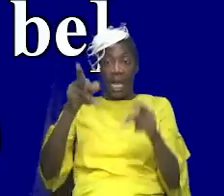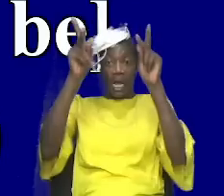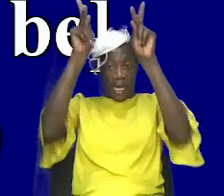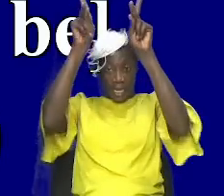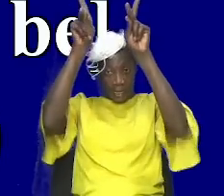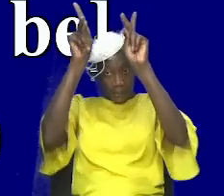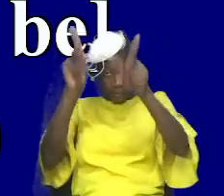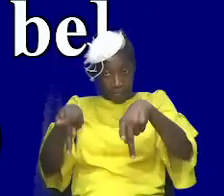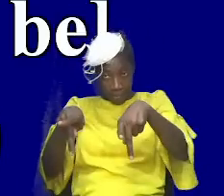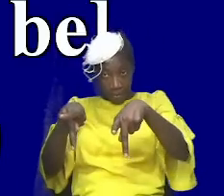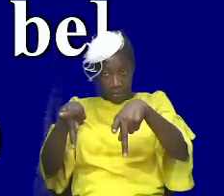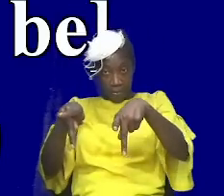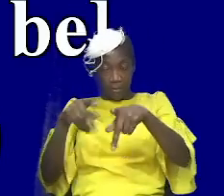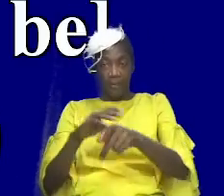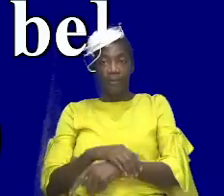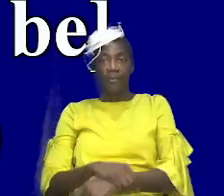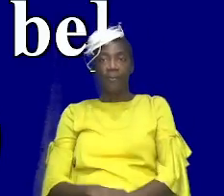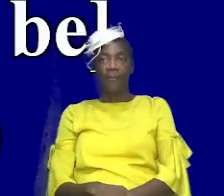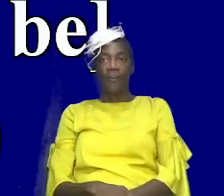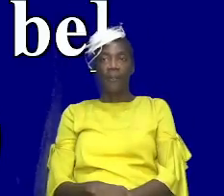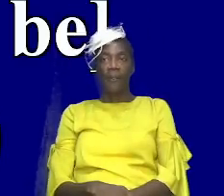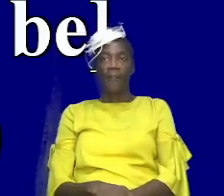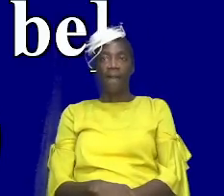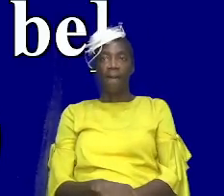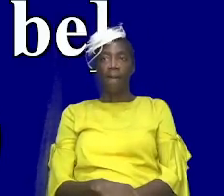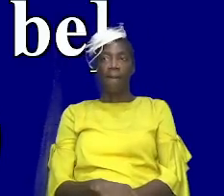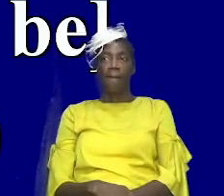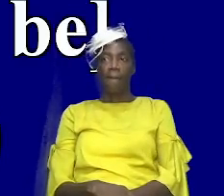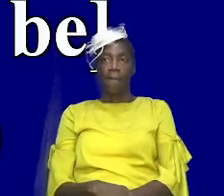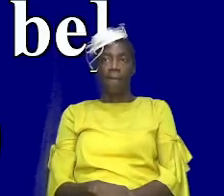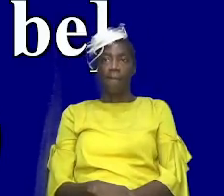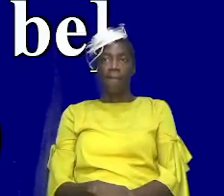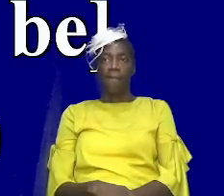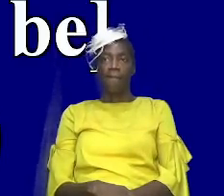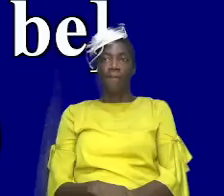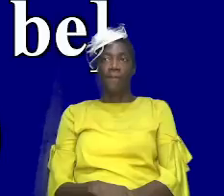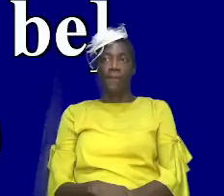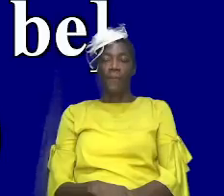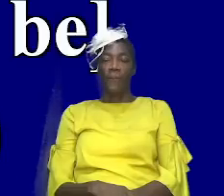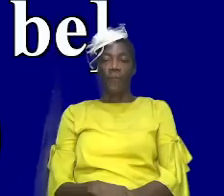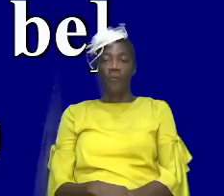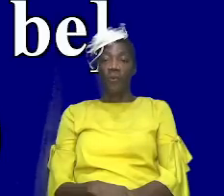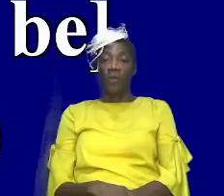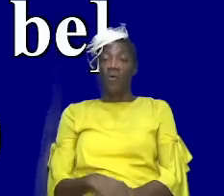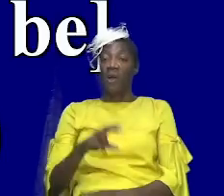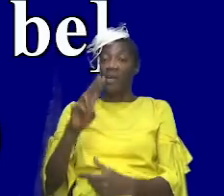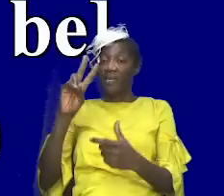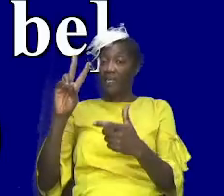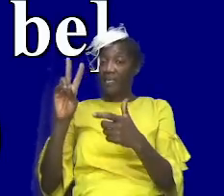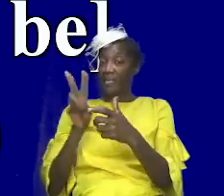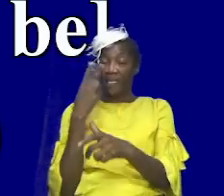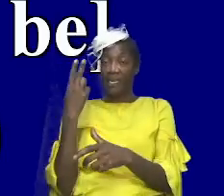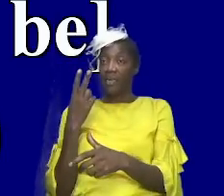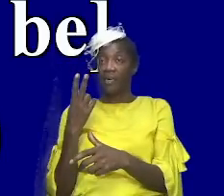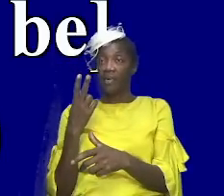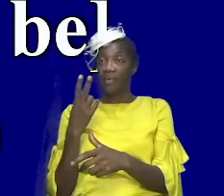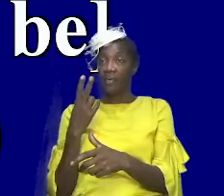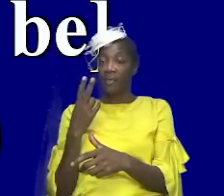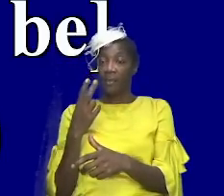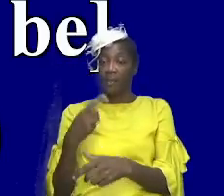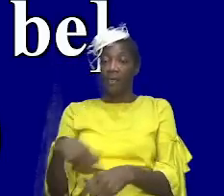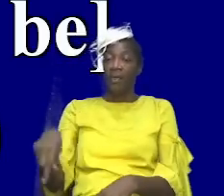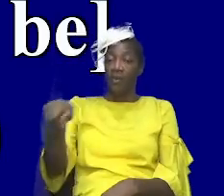individually. And so I want us to remember those four things. So as it is now, we are at the second, we will be